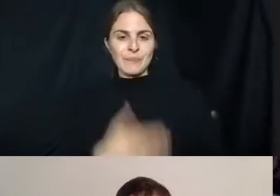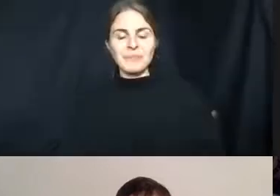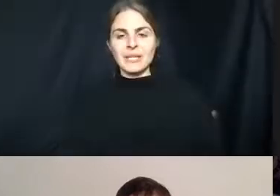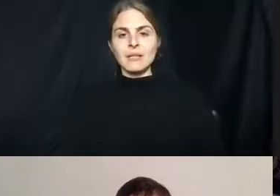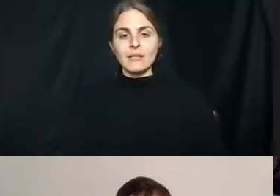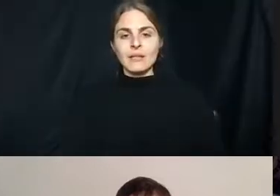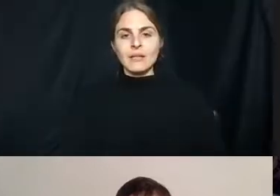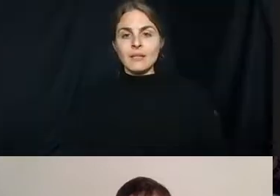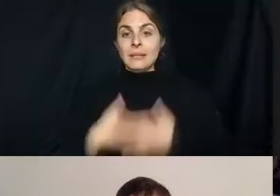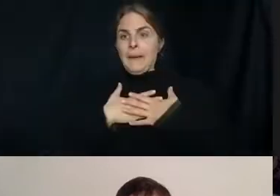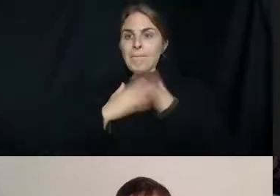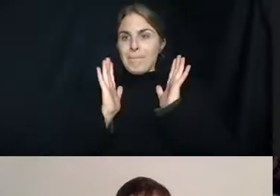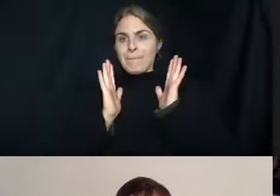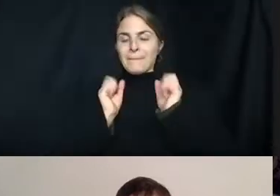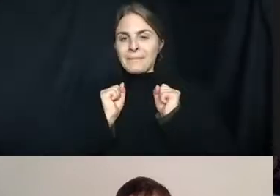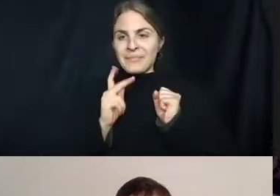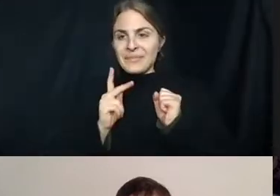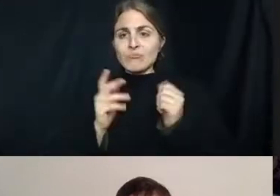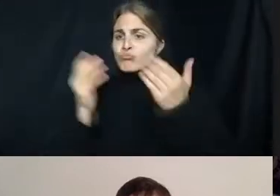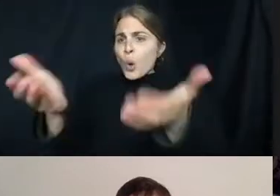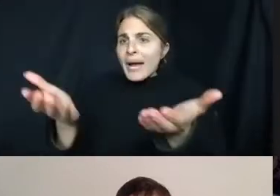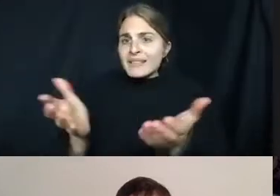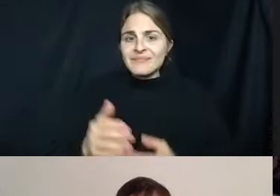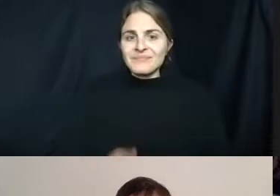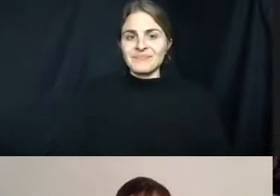I'll jump. Oh, you go ahead. No, no, you go ahead.